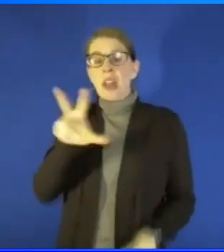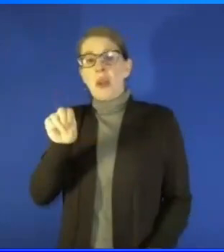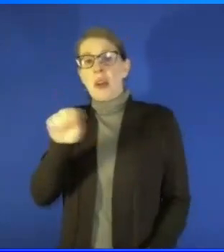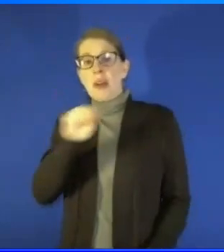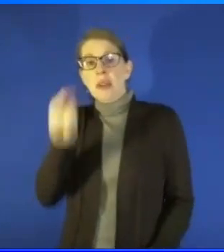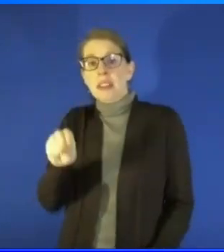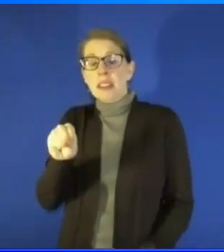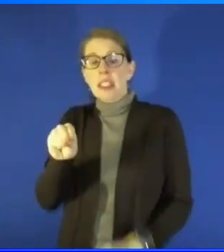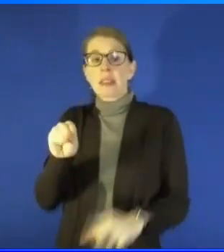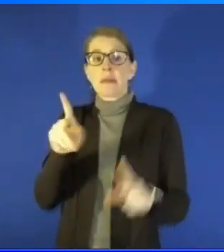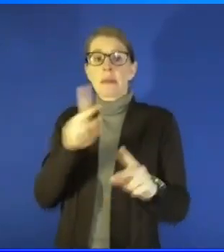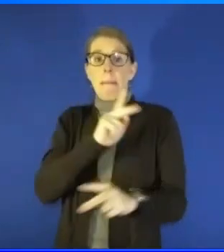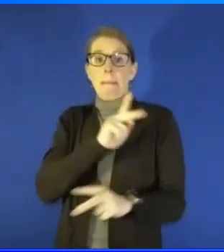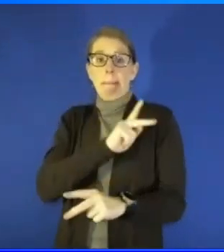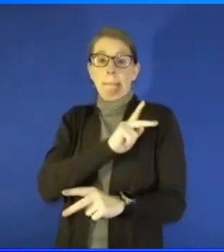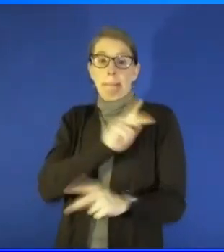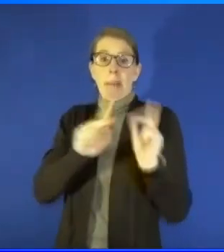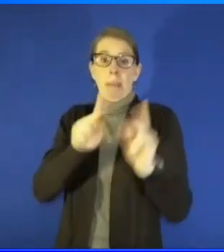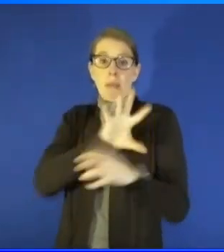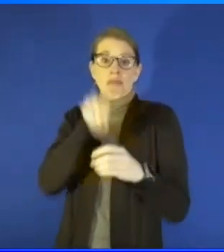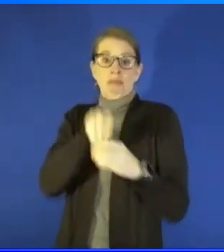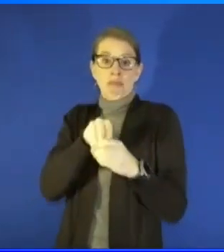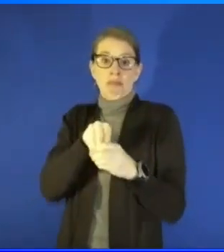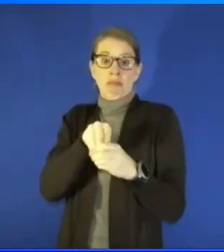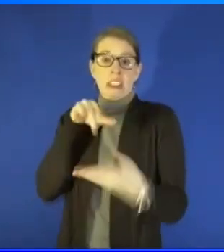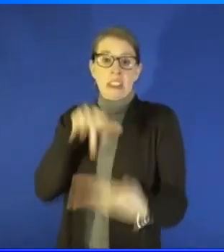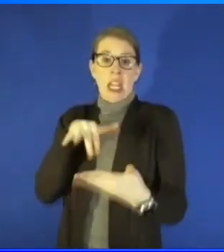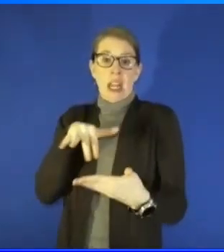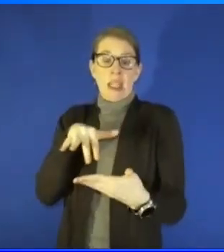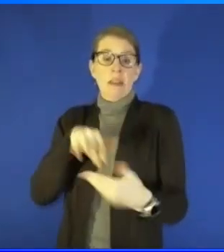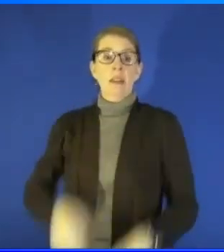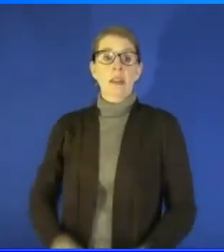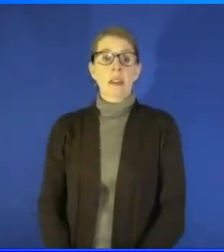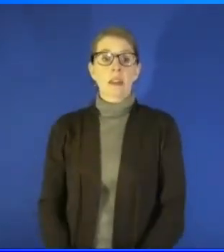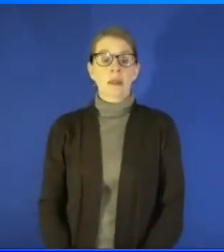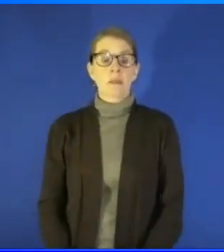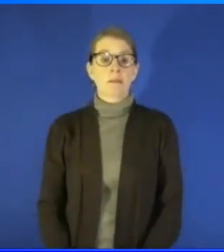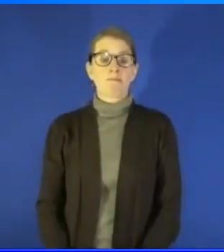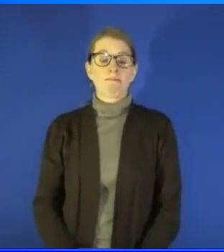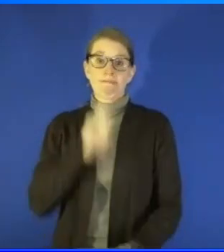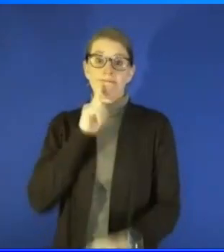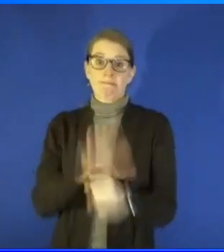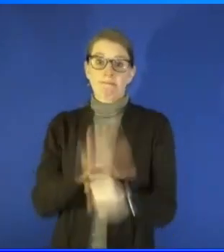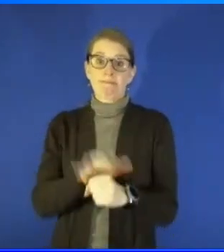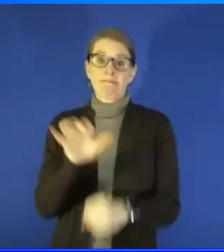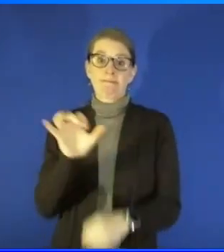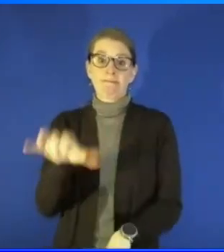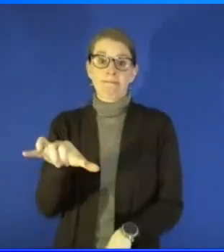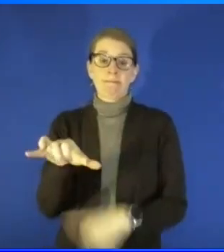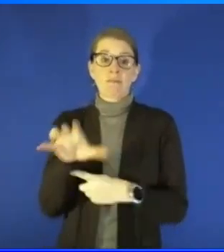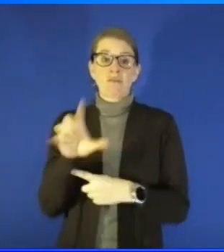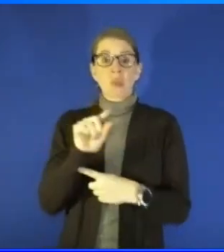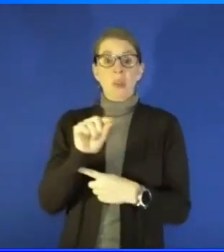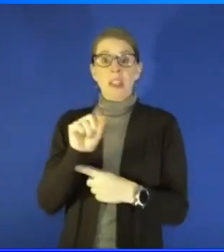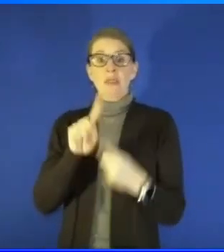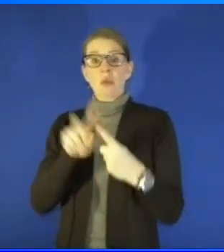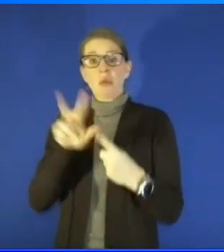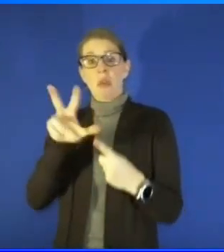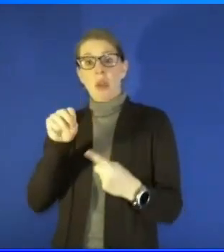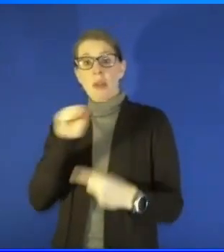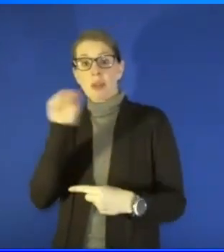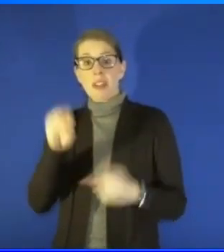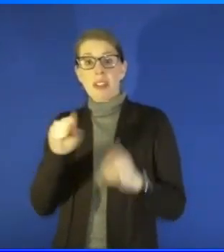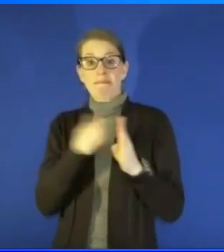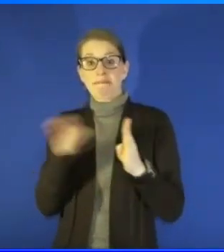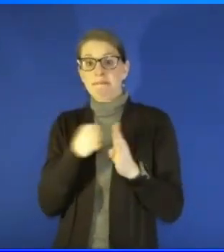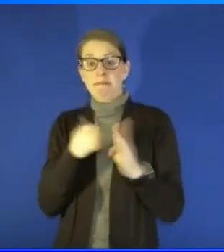gave at the opening really confirm that somewhere 20-30% of individuals are going to